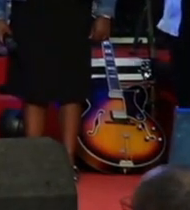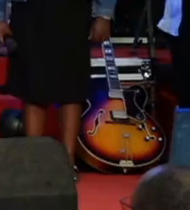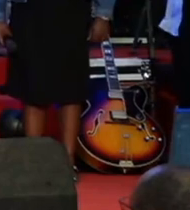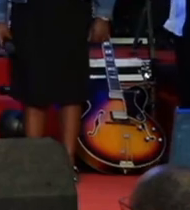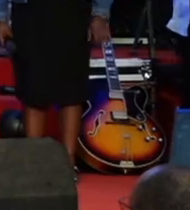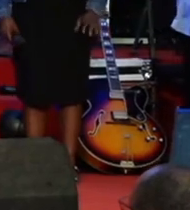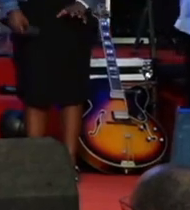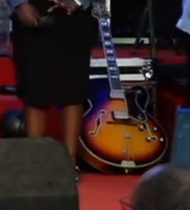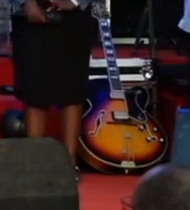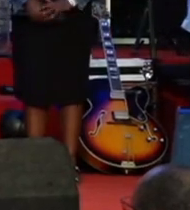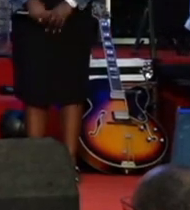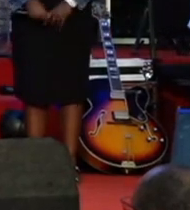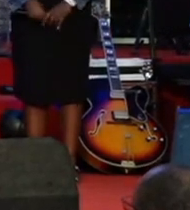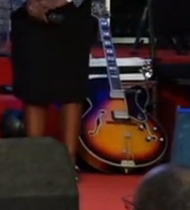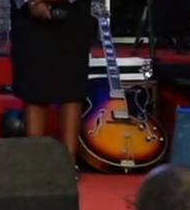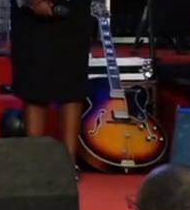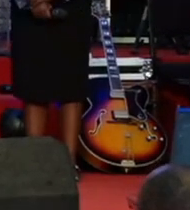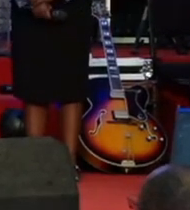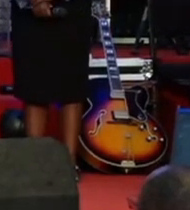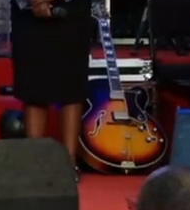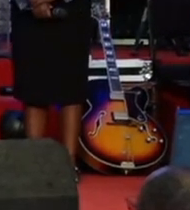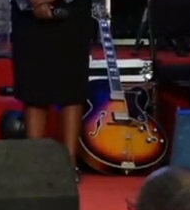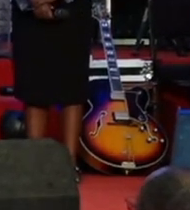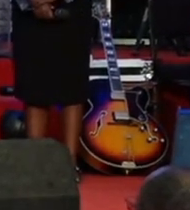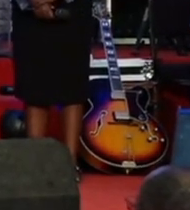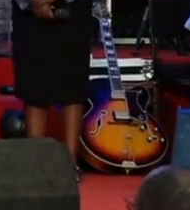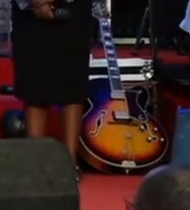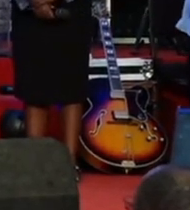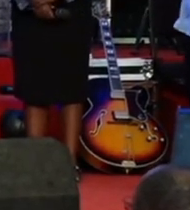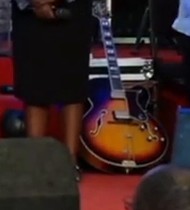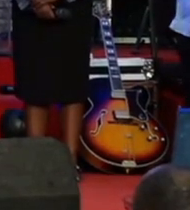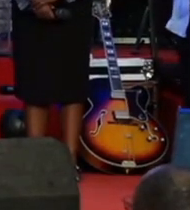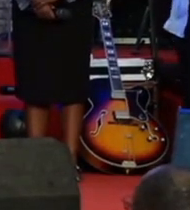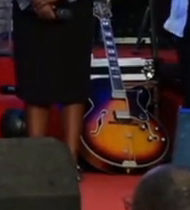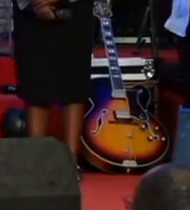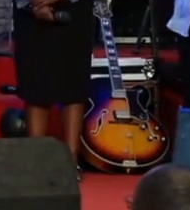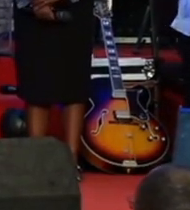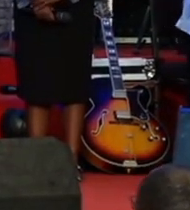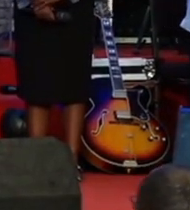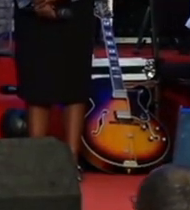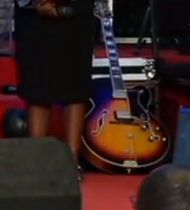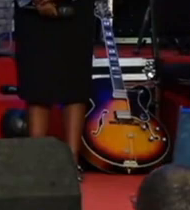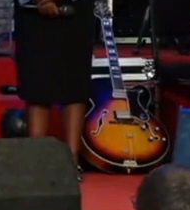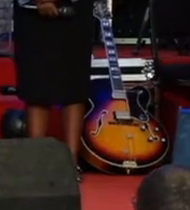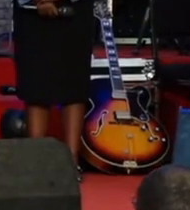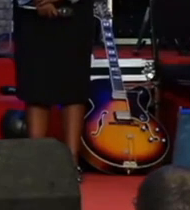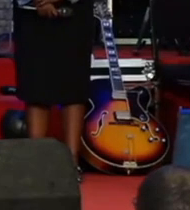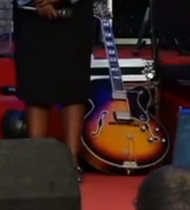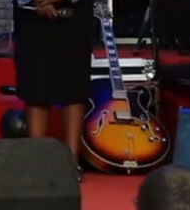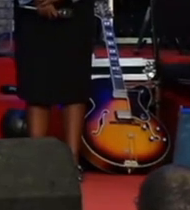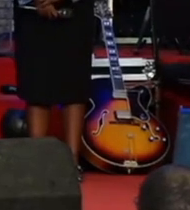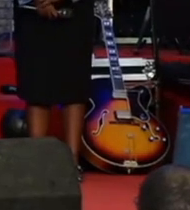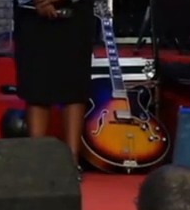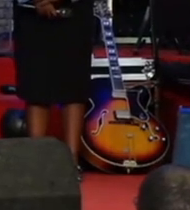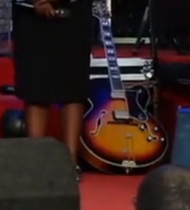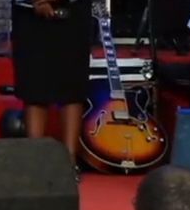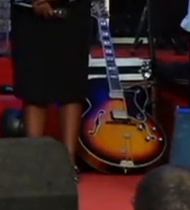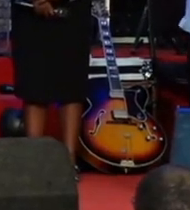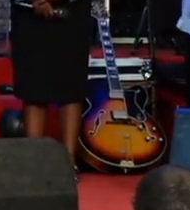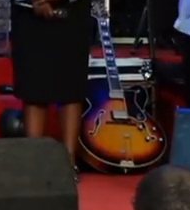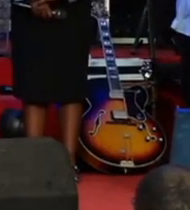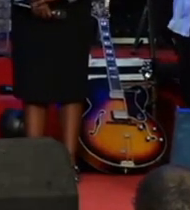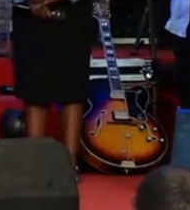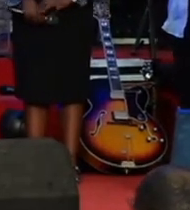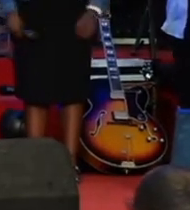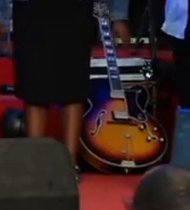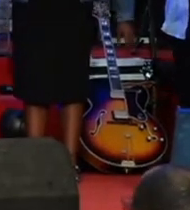you feel that has died long time ago in your life? Kuna kitu unahisi ya kwamba kilikufa wakati wa kale maishani mwako? This morning there